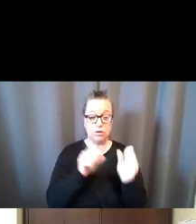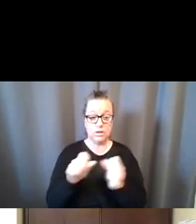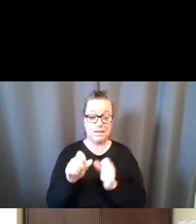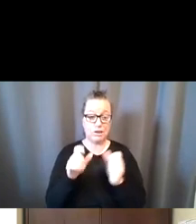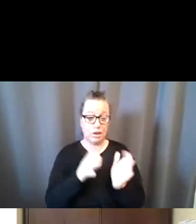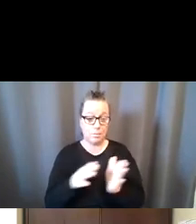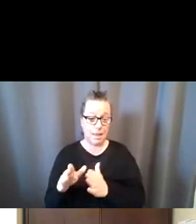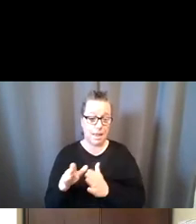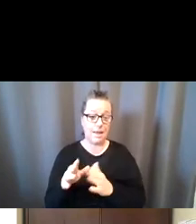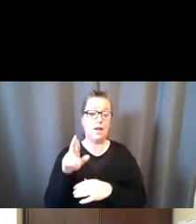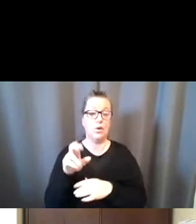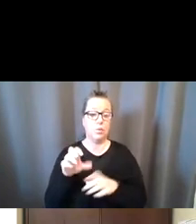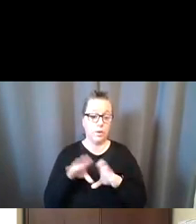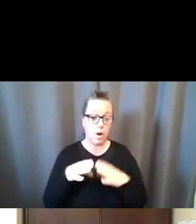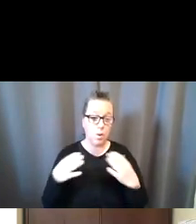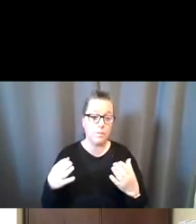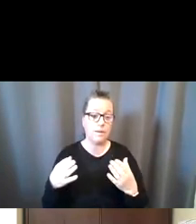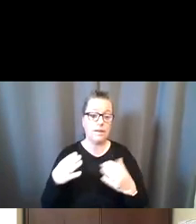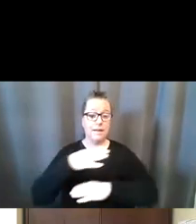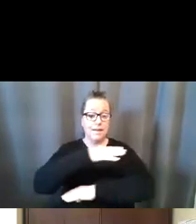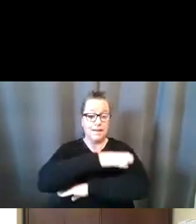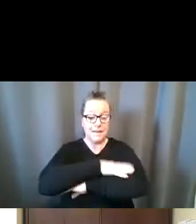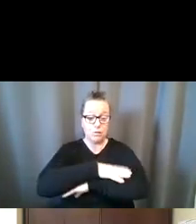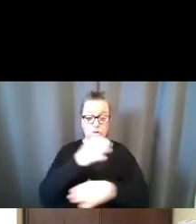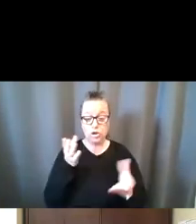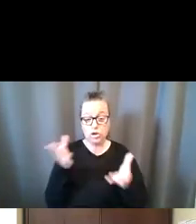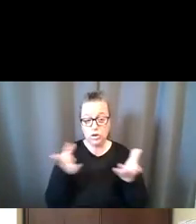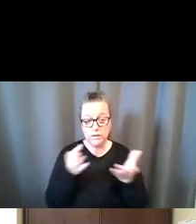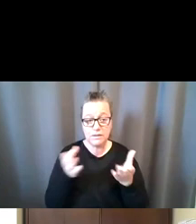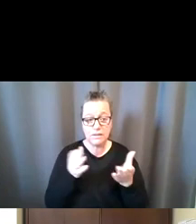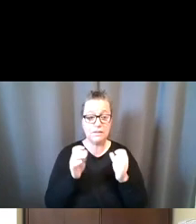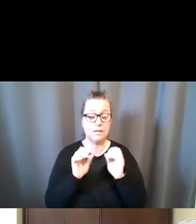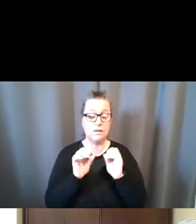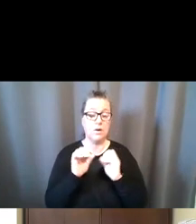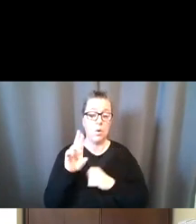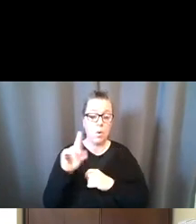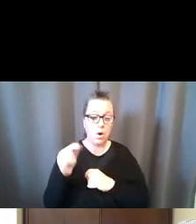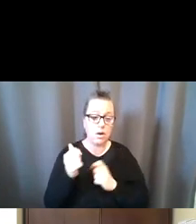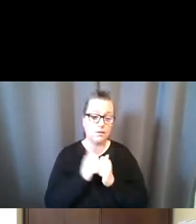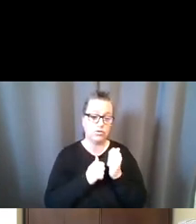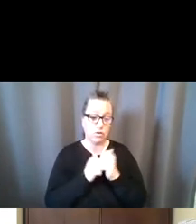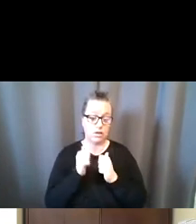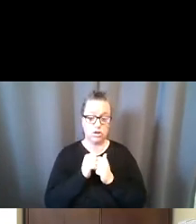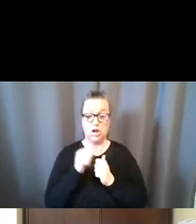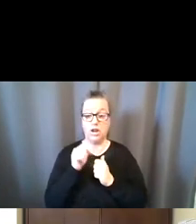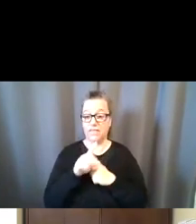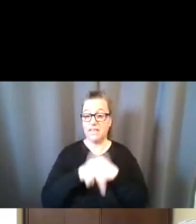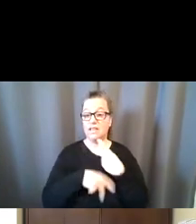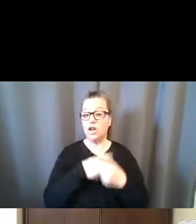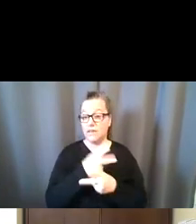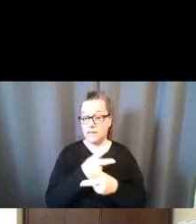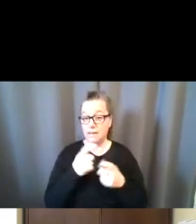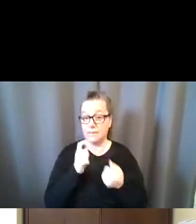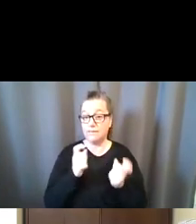effort, reopening counter services, organization structure. These are the types of changes that are going on